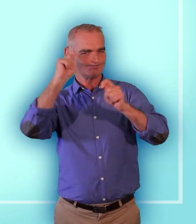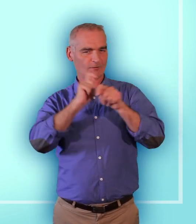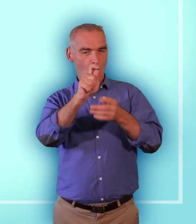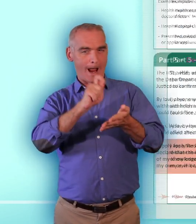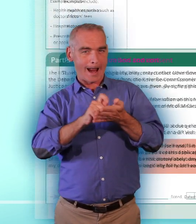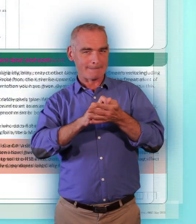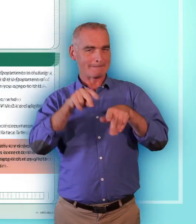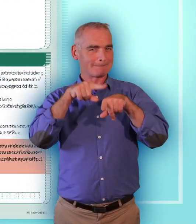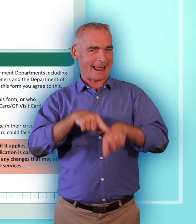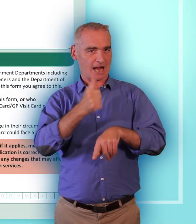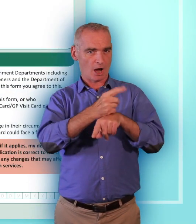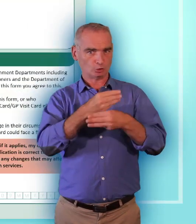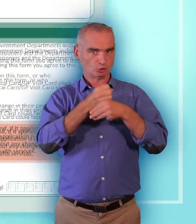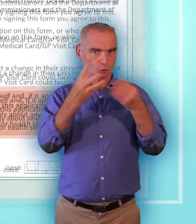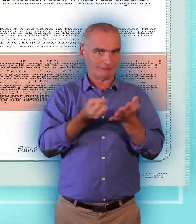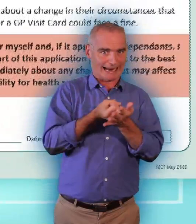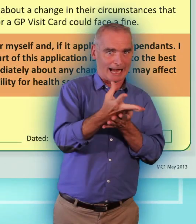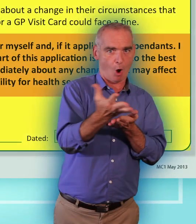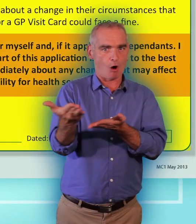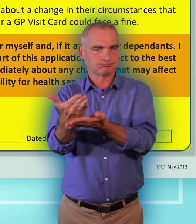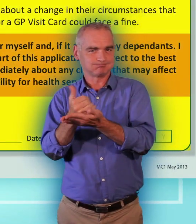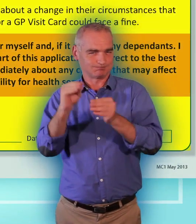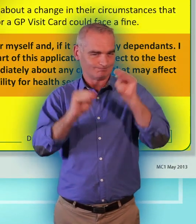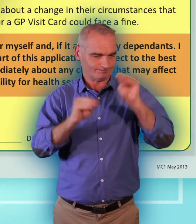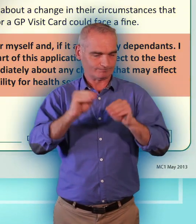if your income is in excess of the income threshold.